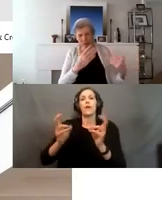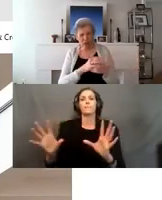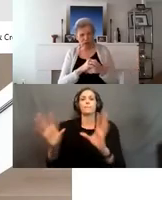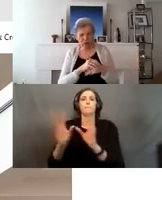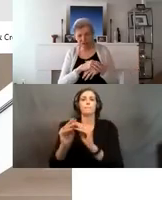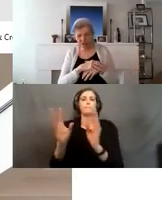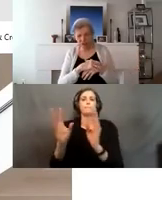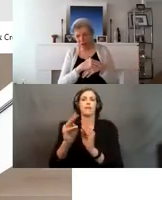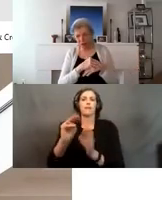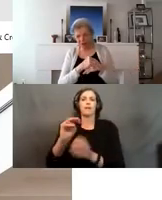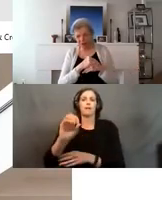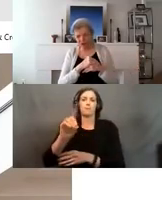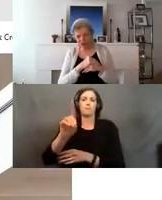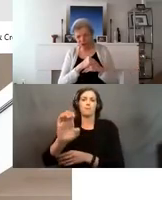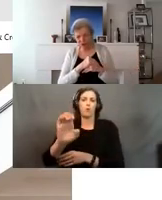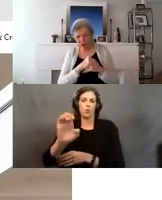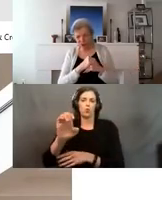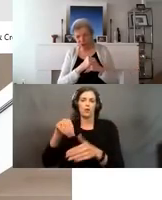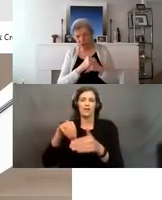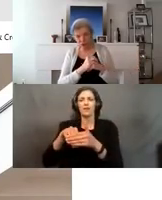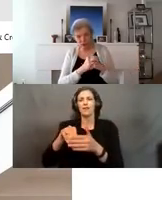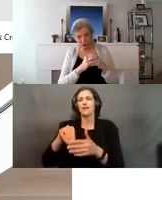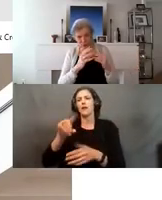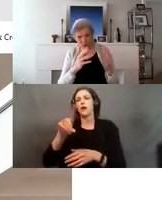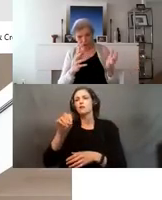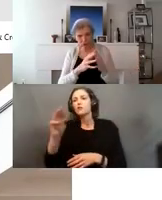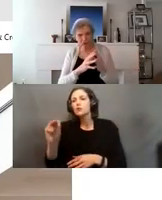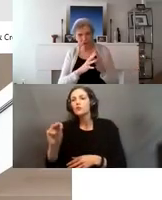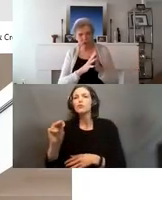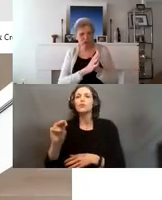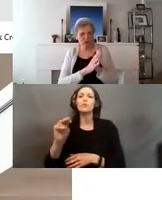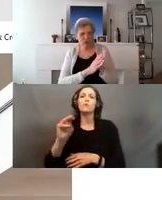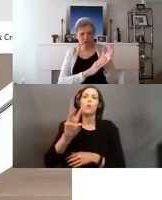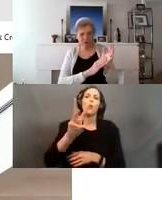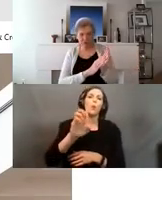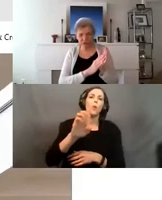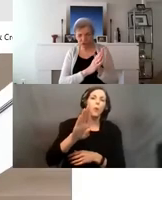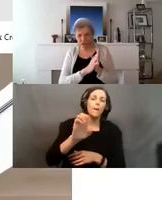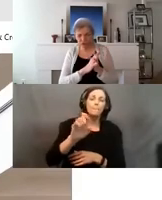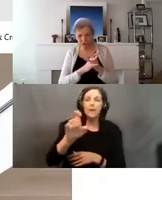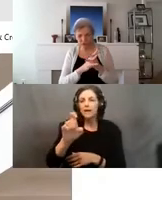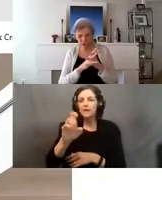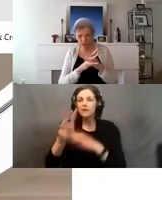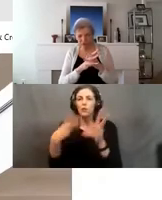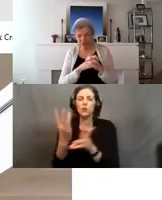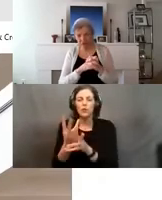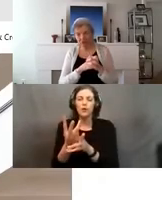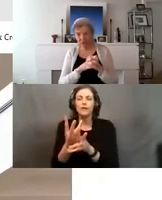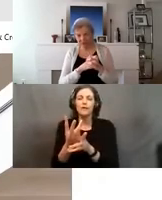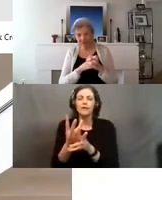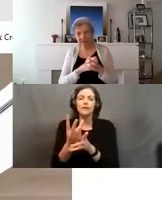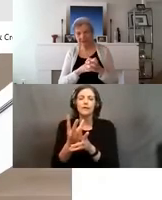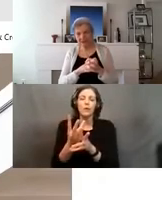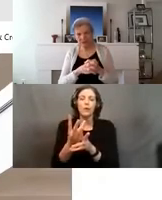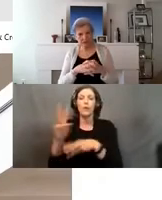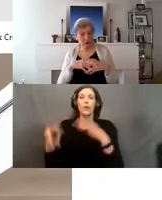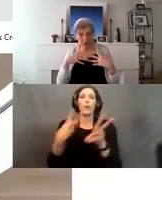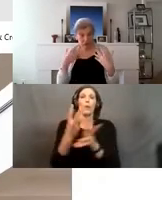mode in the WebEx or Zoom world in which you may find yourselves living.